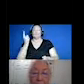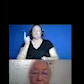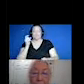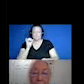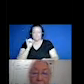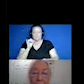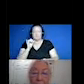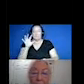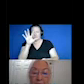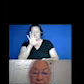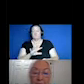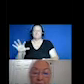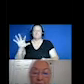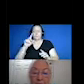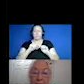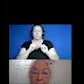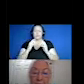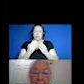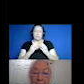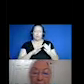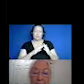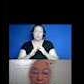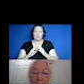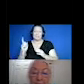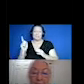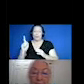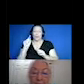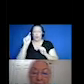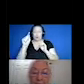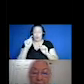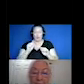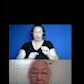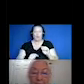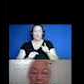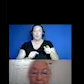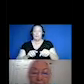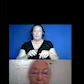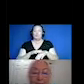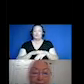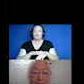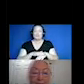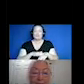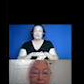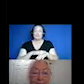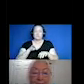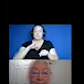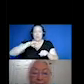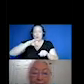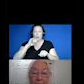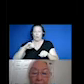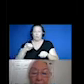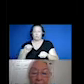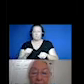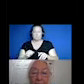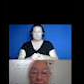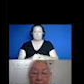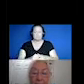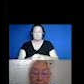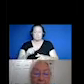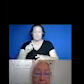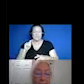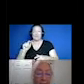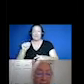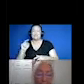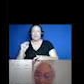of our tribal communities and where they're located. And these are the reservations that are outlined there in a tan